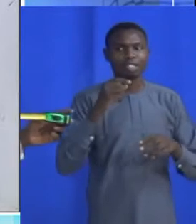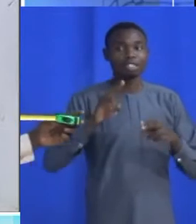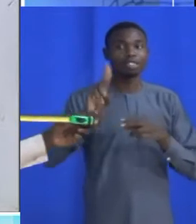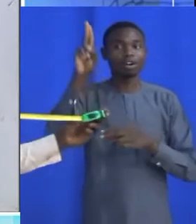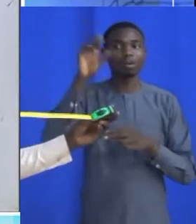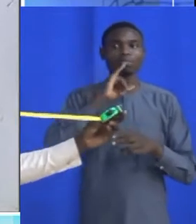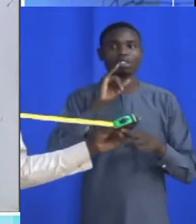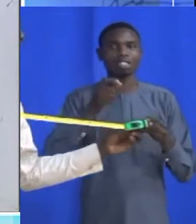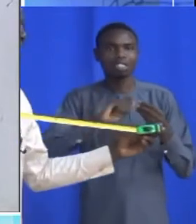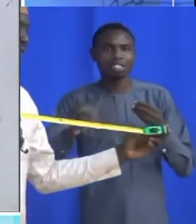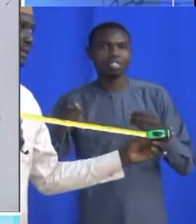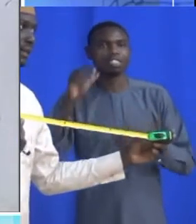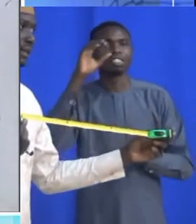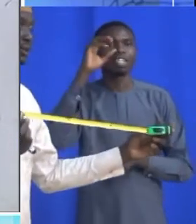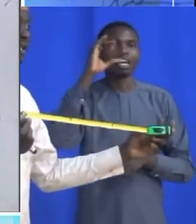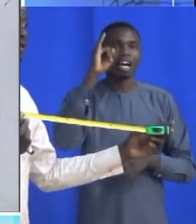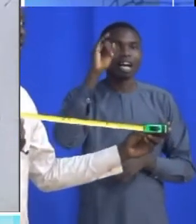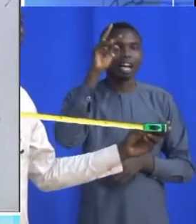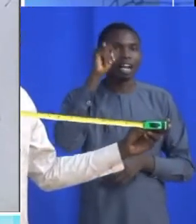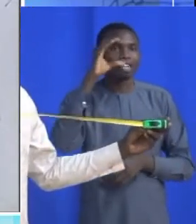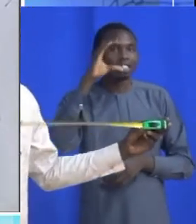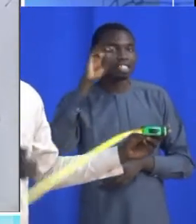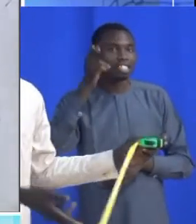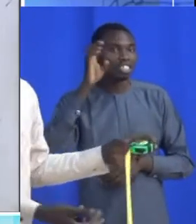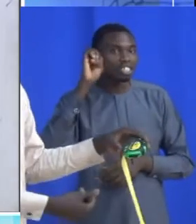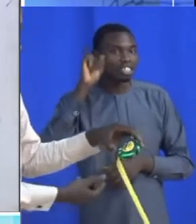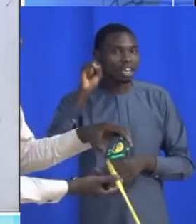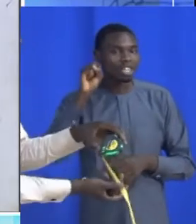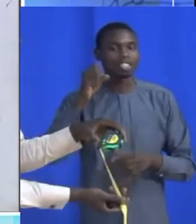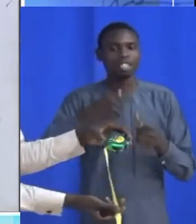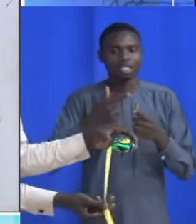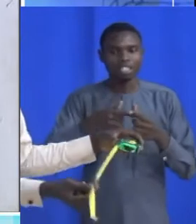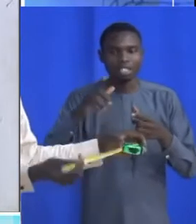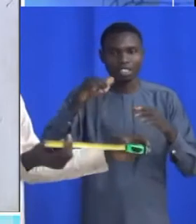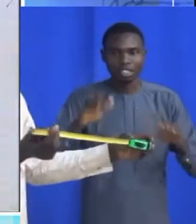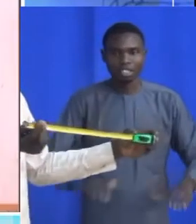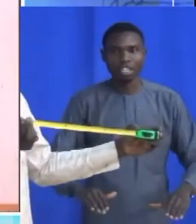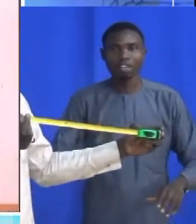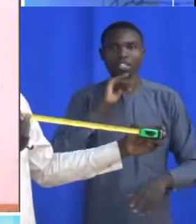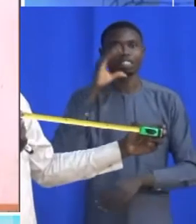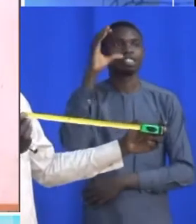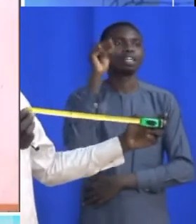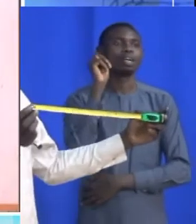we can use rule of law to classify whether a government is democratic or undemocratic.